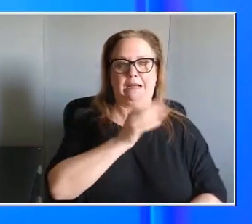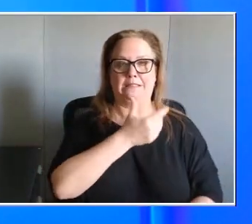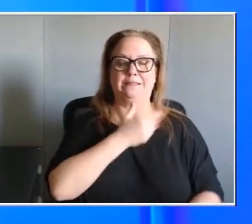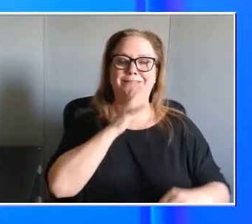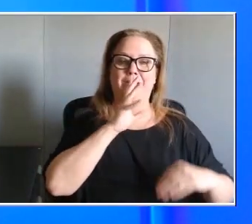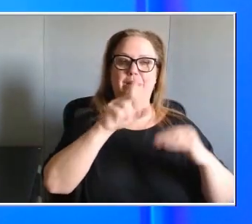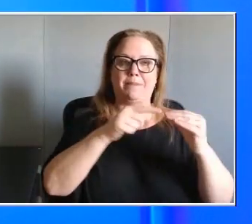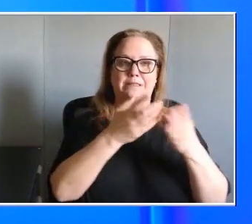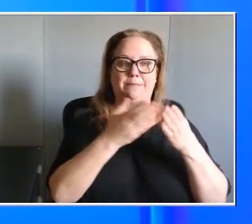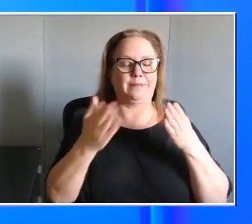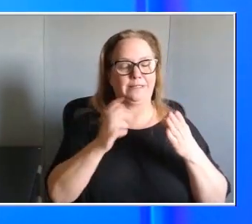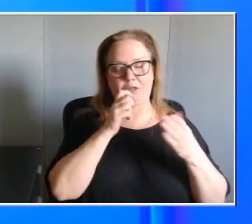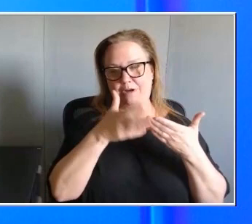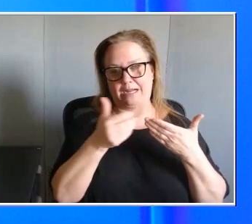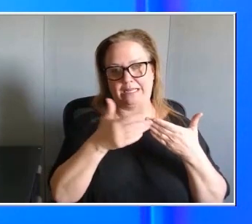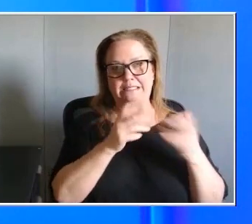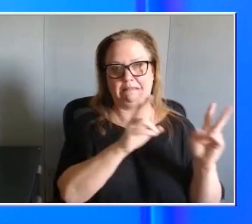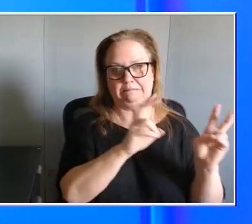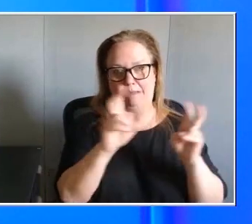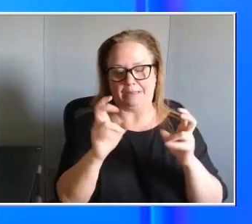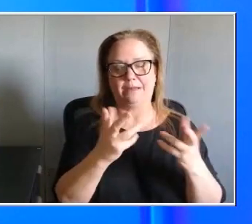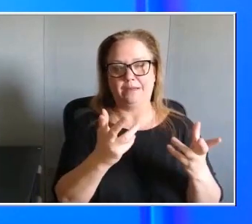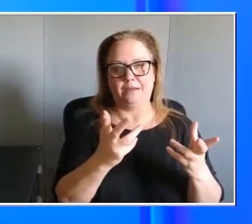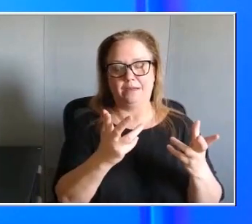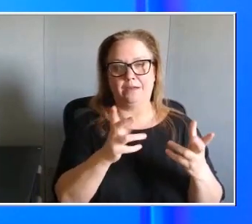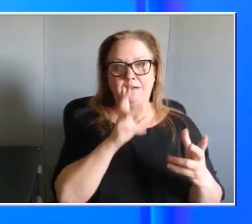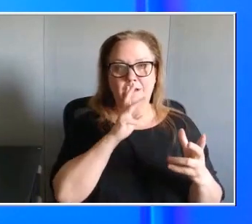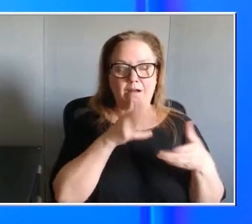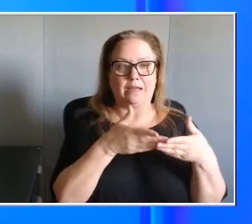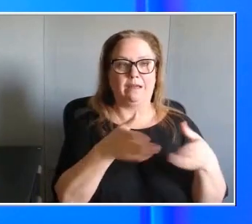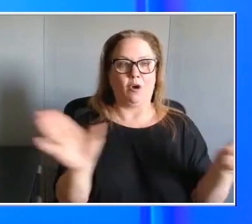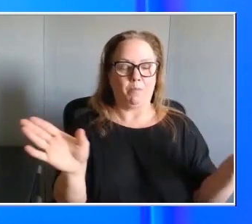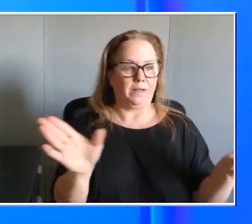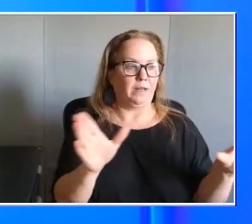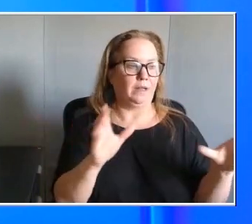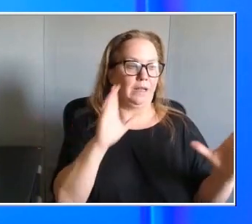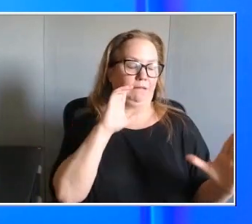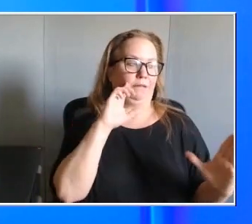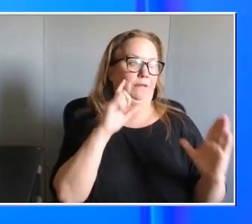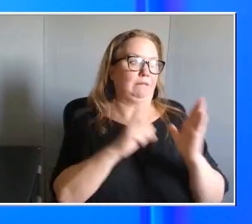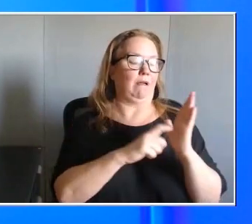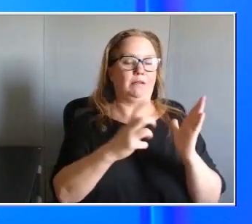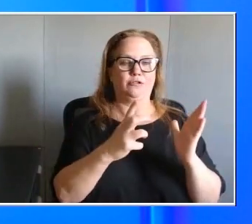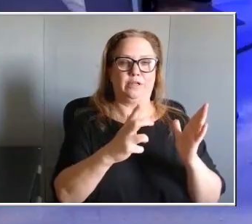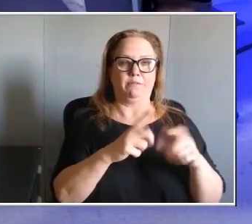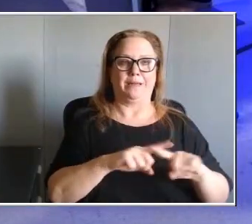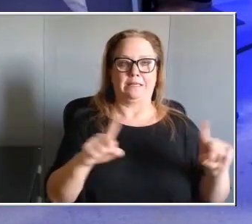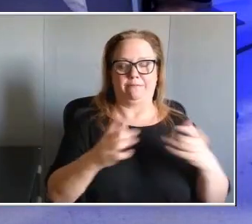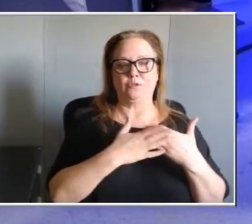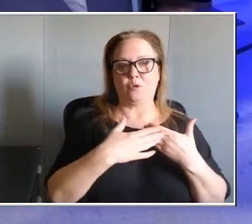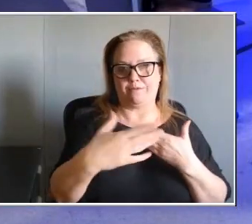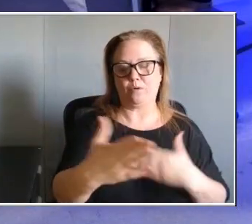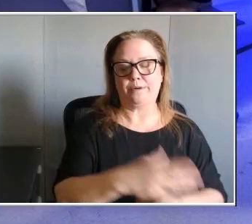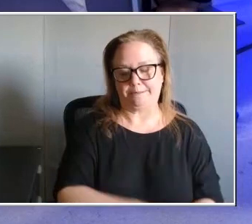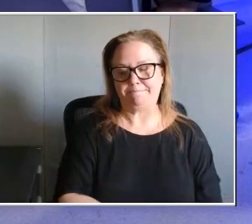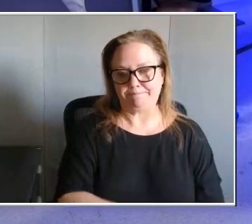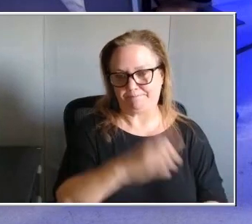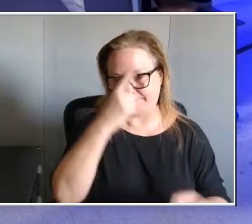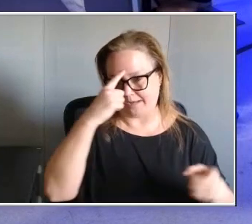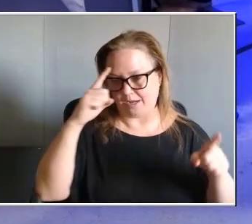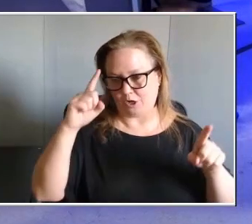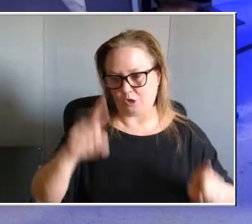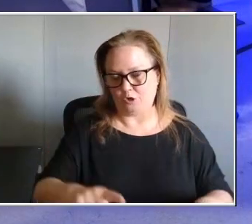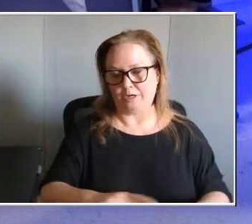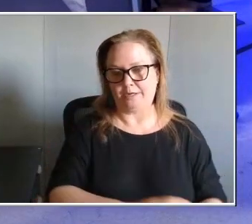some things that aren't easy to talk about, and it's only through talking and acknowledging that will make a difference going forward. Yeah, no, I agree. It's about